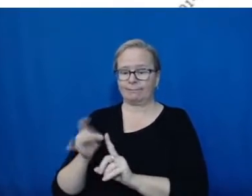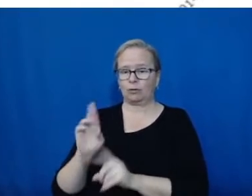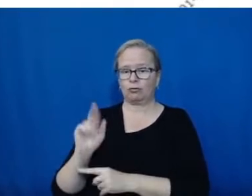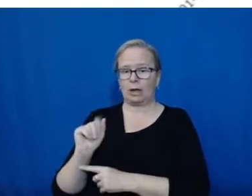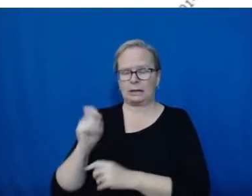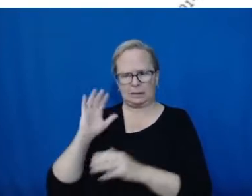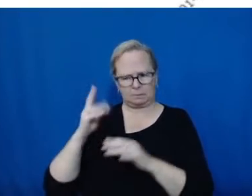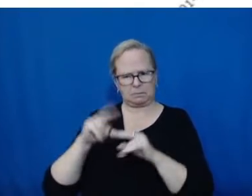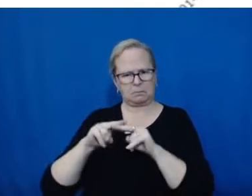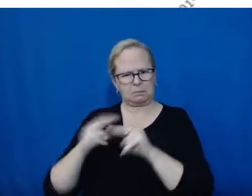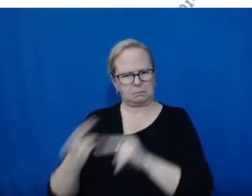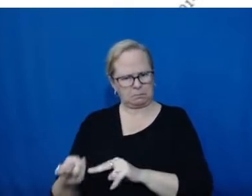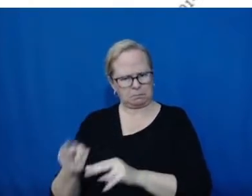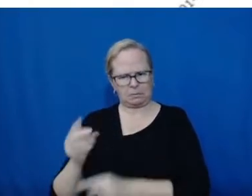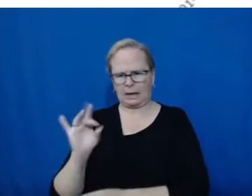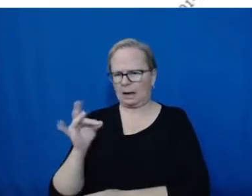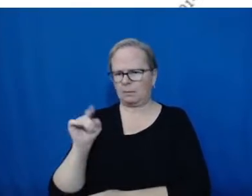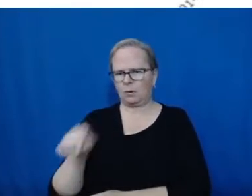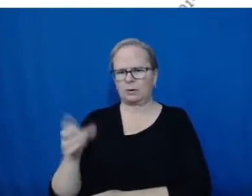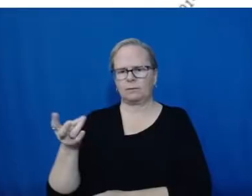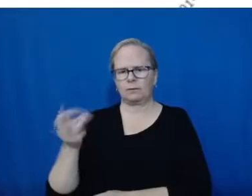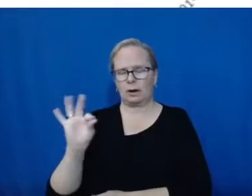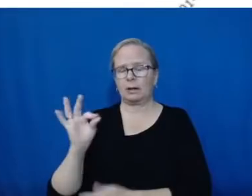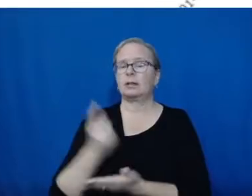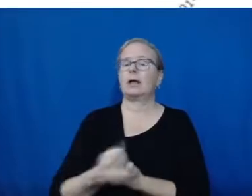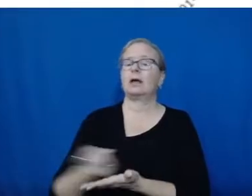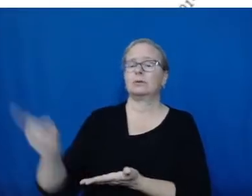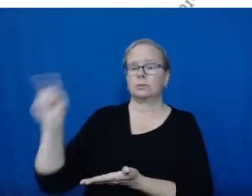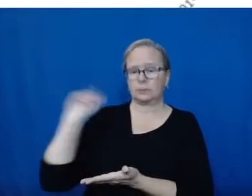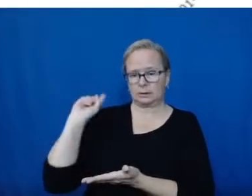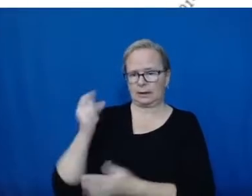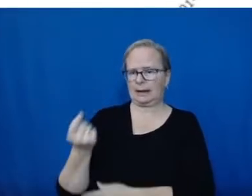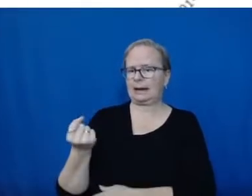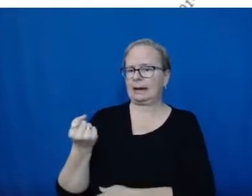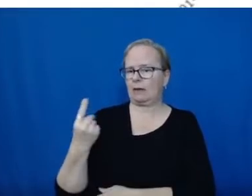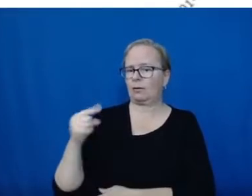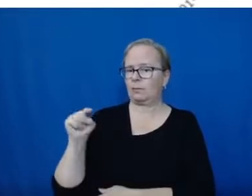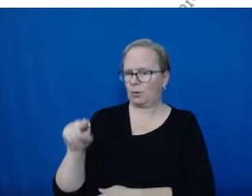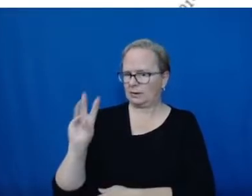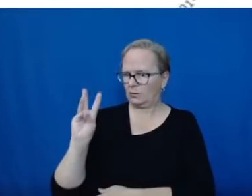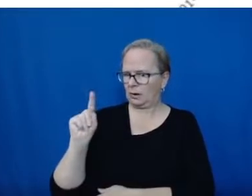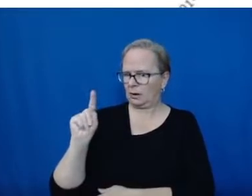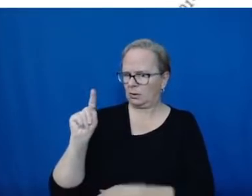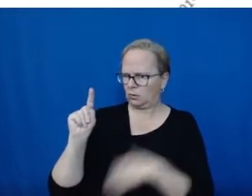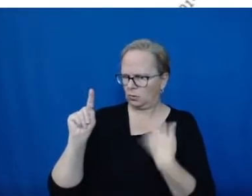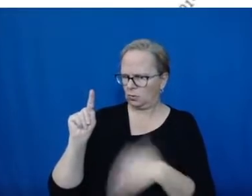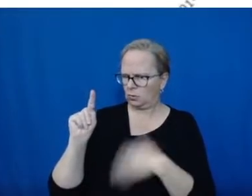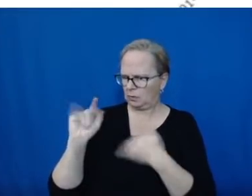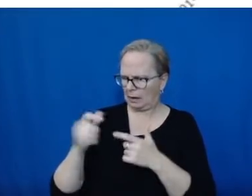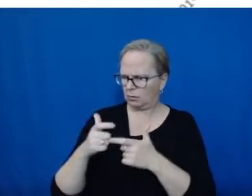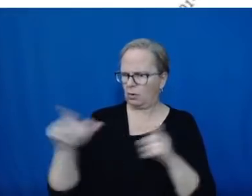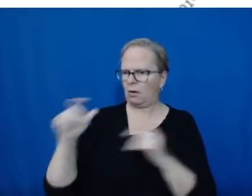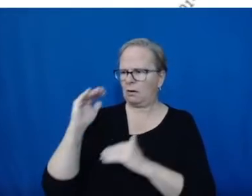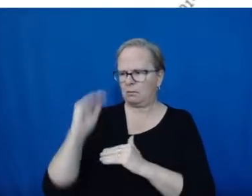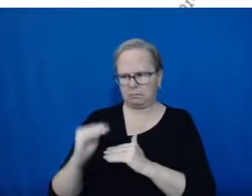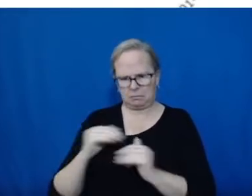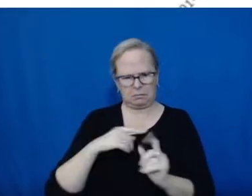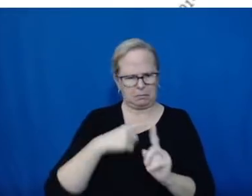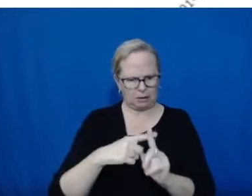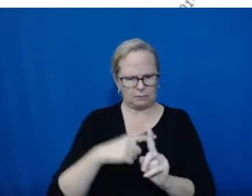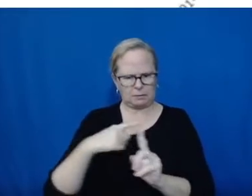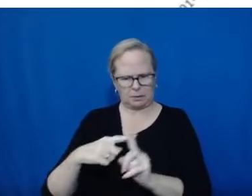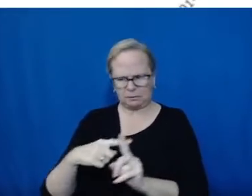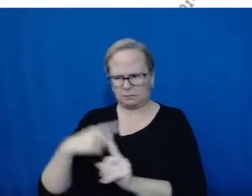at 8.79, last week being 11.61. So those have all been extremely positive, and I'm